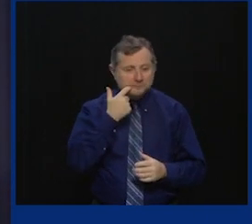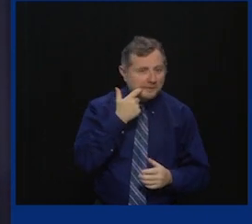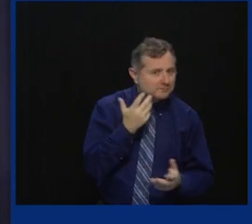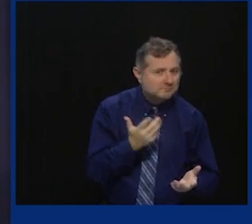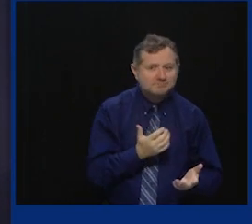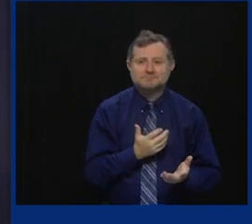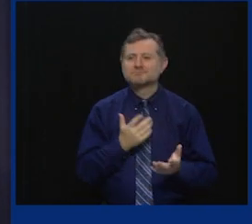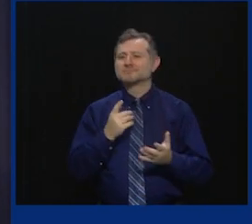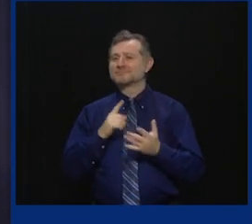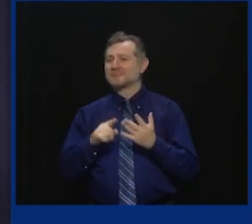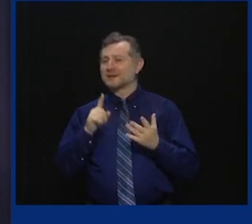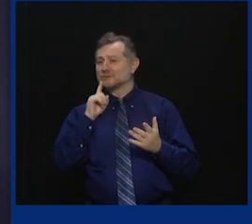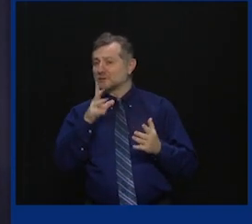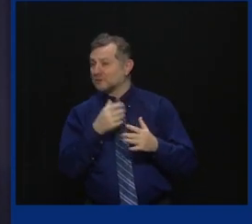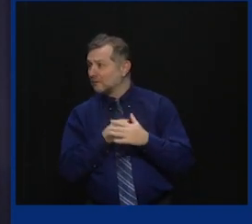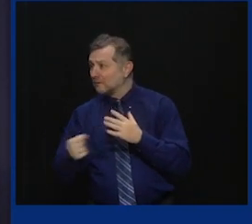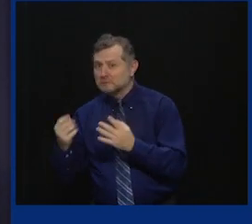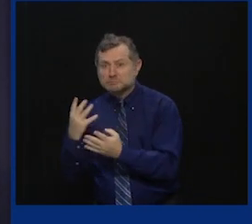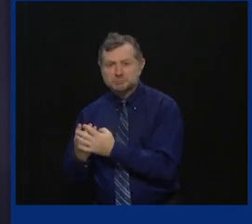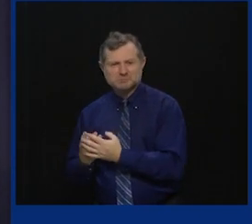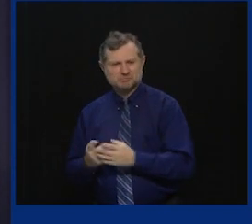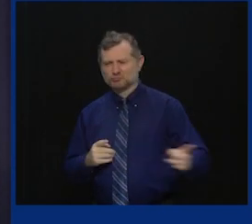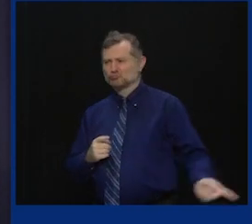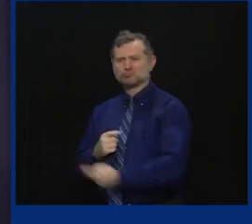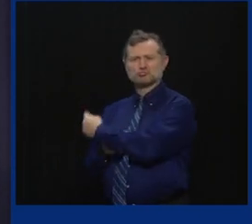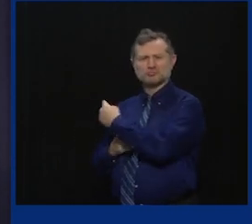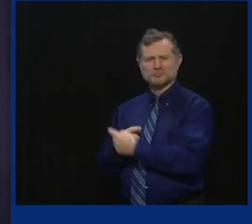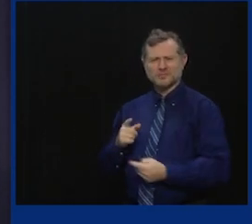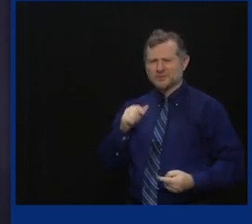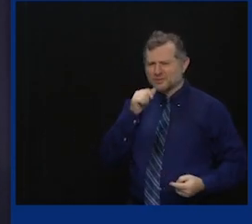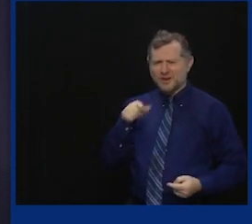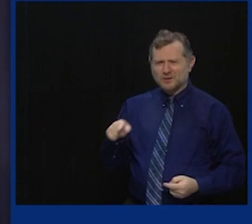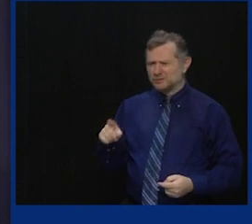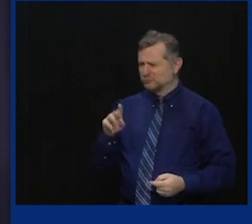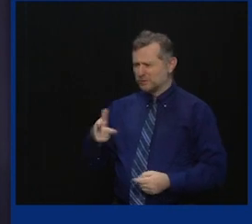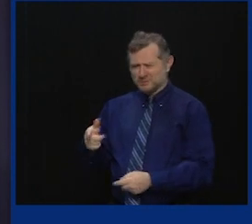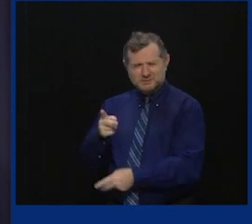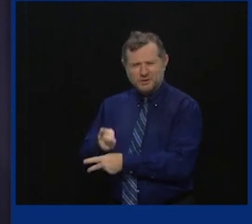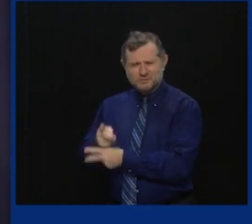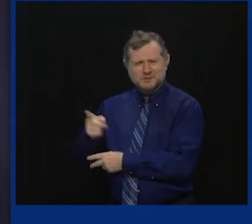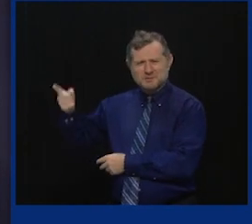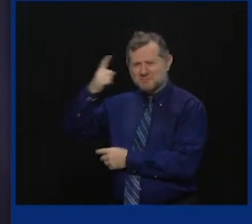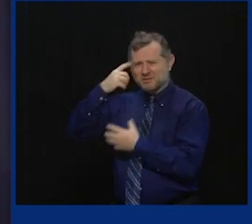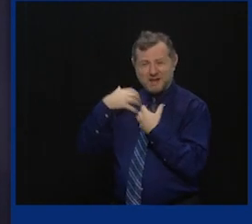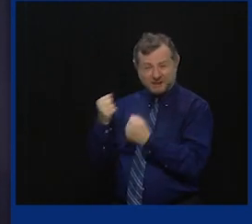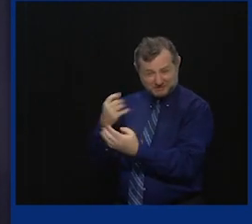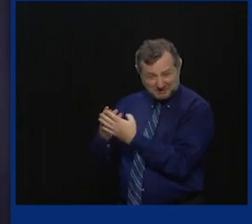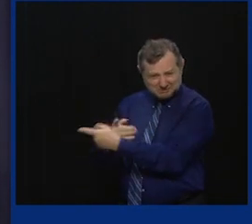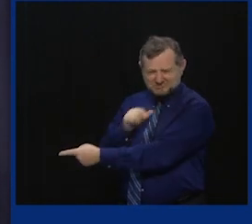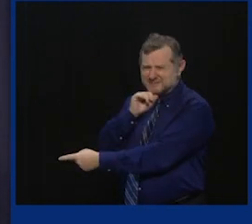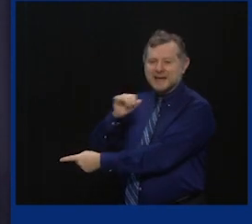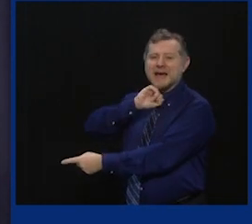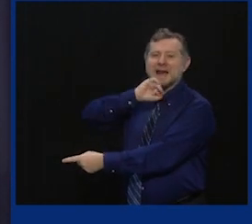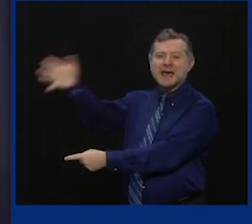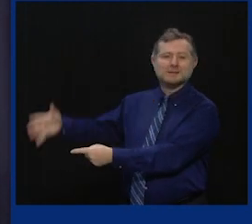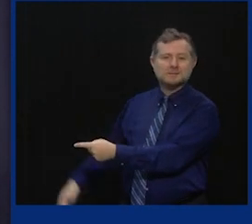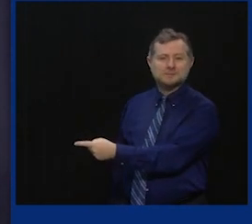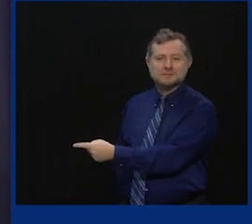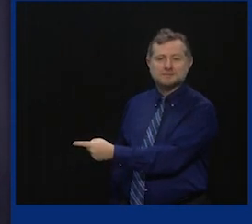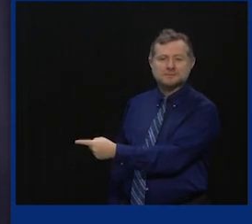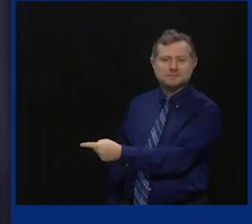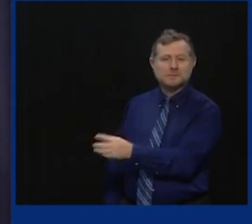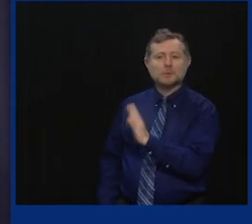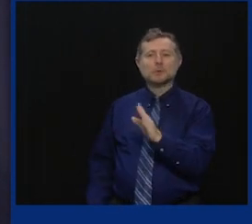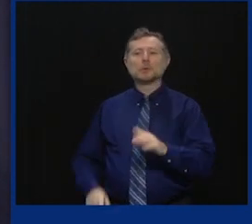be prison. Prison is not a drug treatment facility. It's not a mental health facility. We should be directing